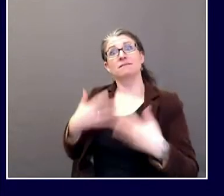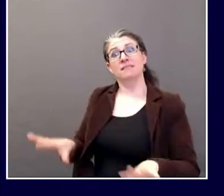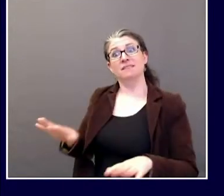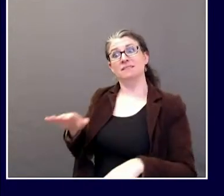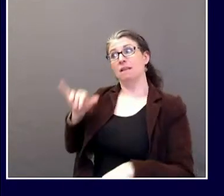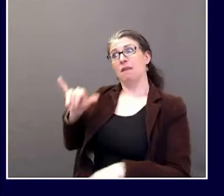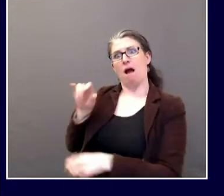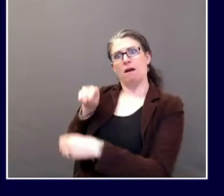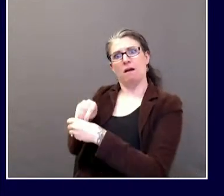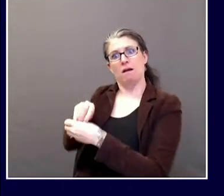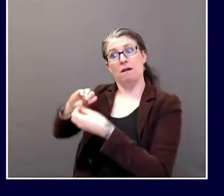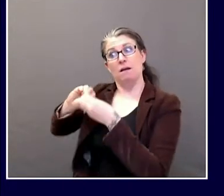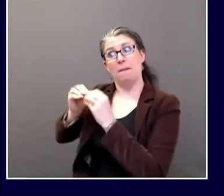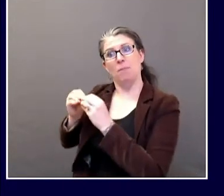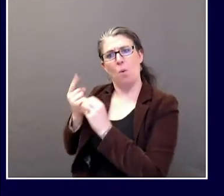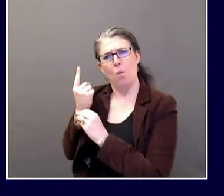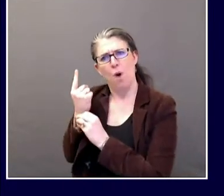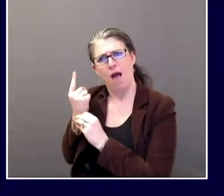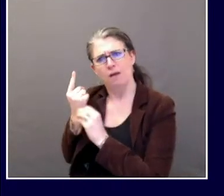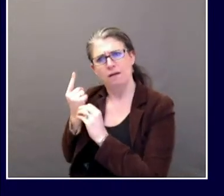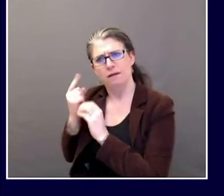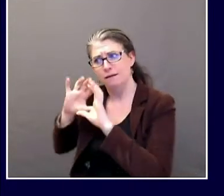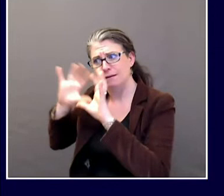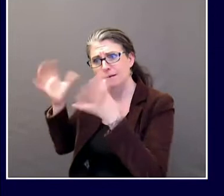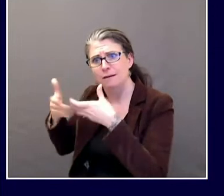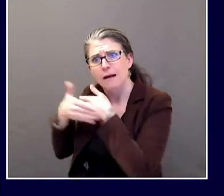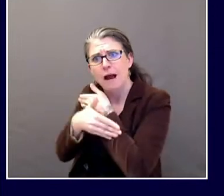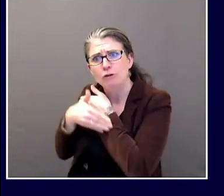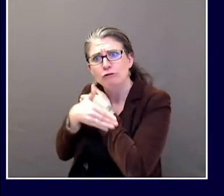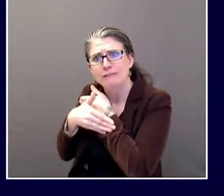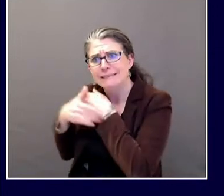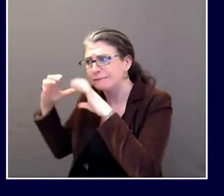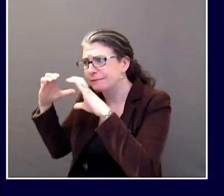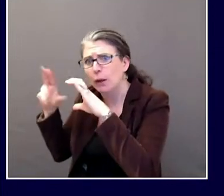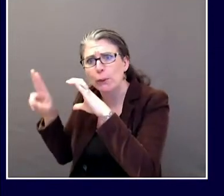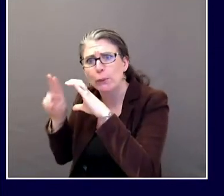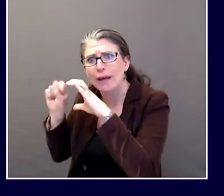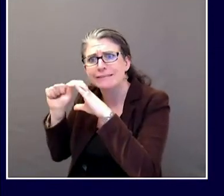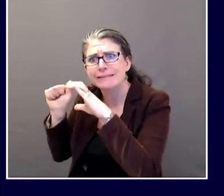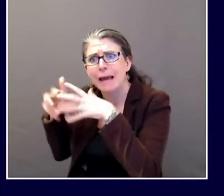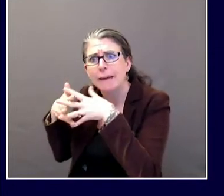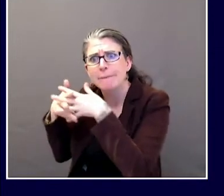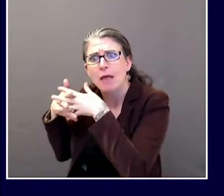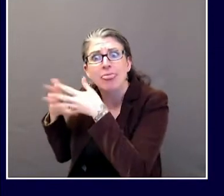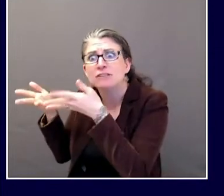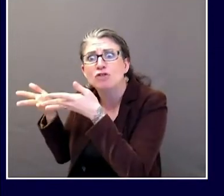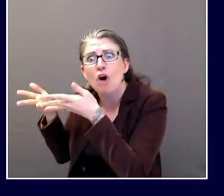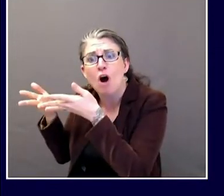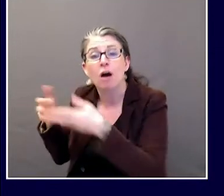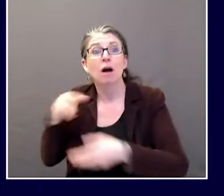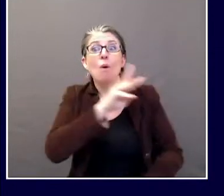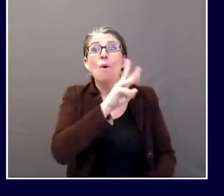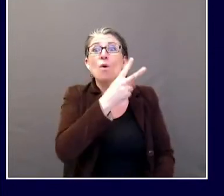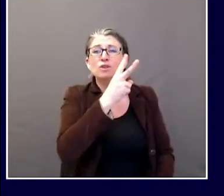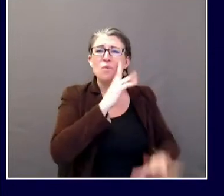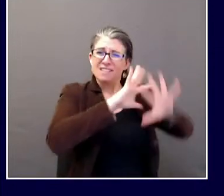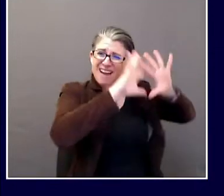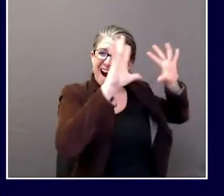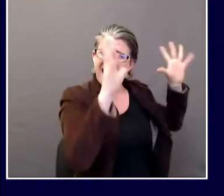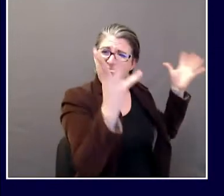and increasingly tragic timeline unfold. By April of last year, April of